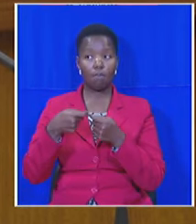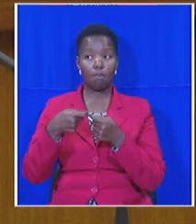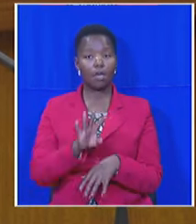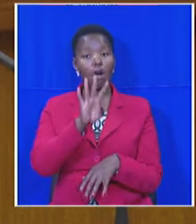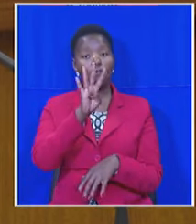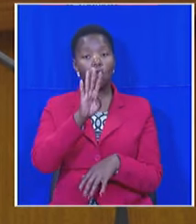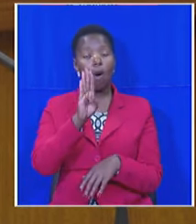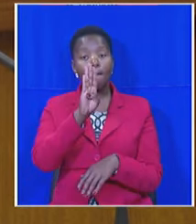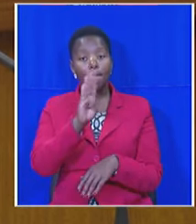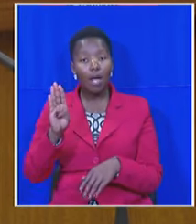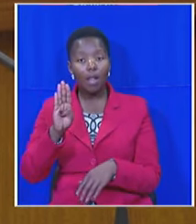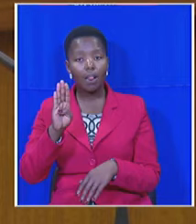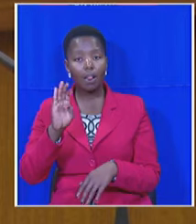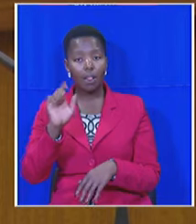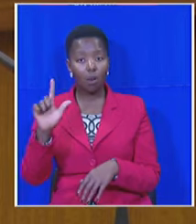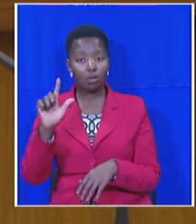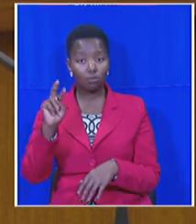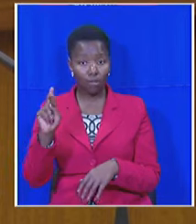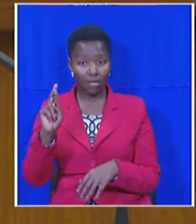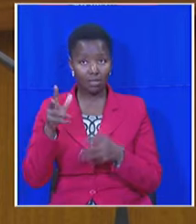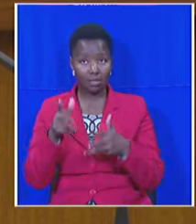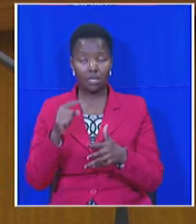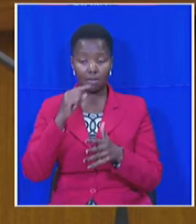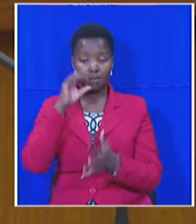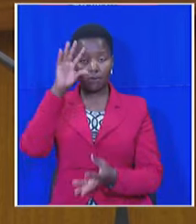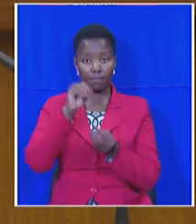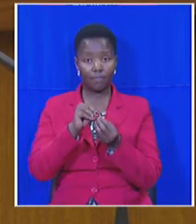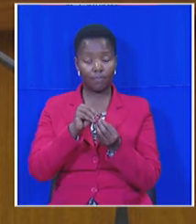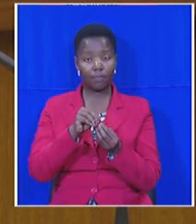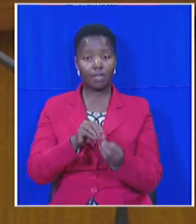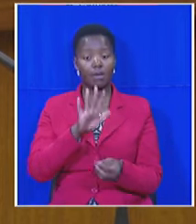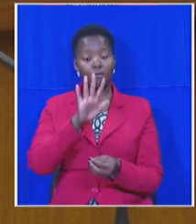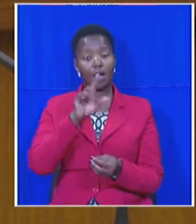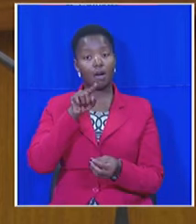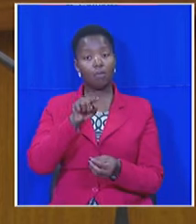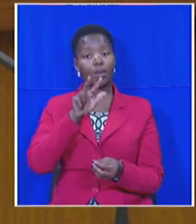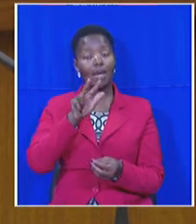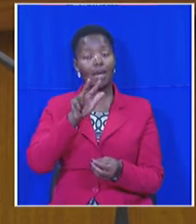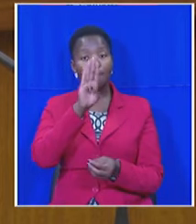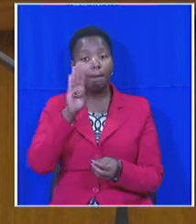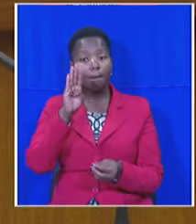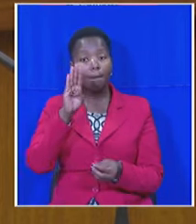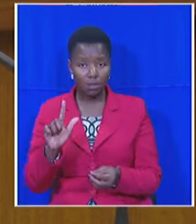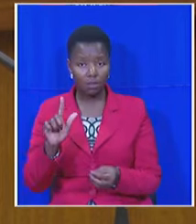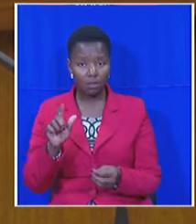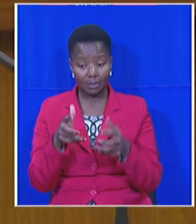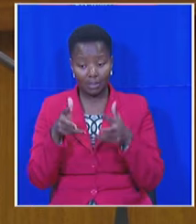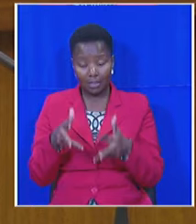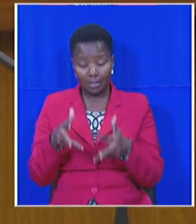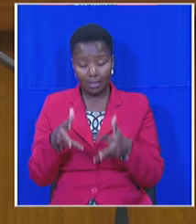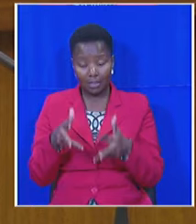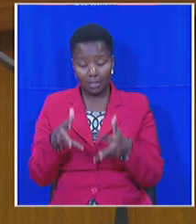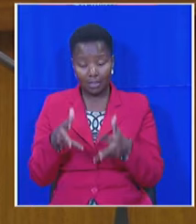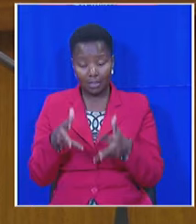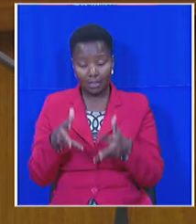and this is from a total of 5.8 billion budget. In an effort to shore up its role of big brother